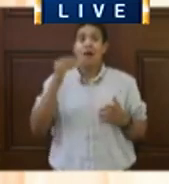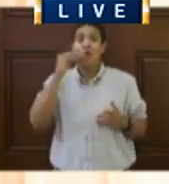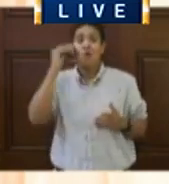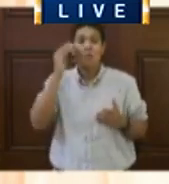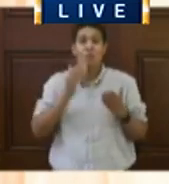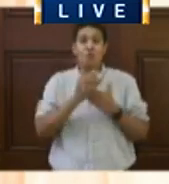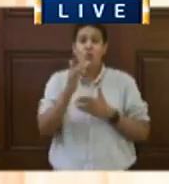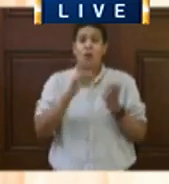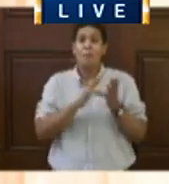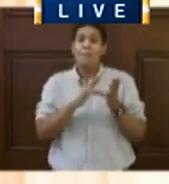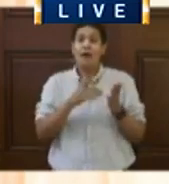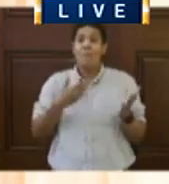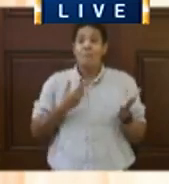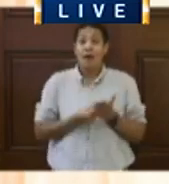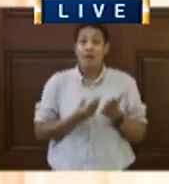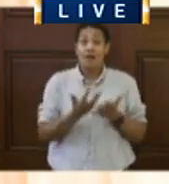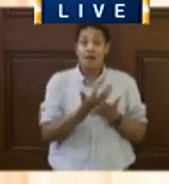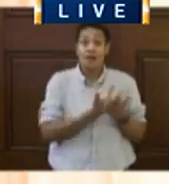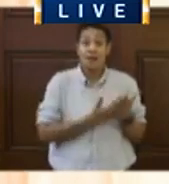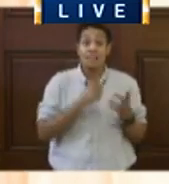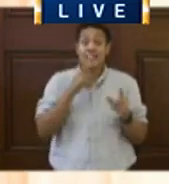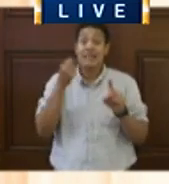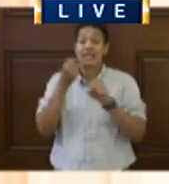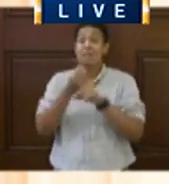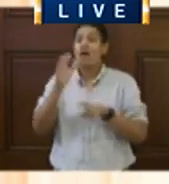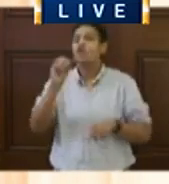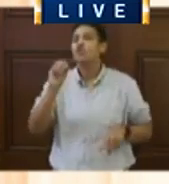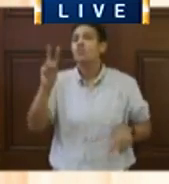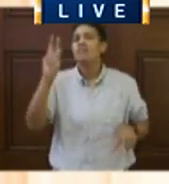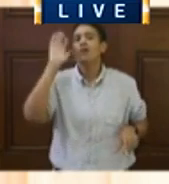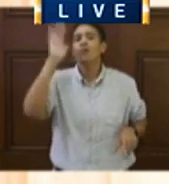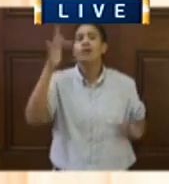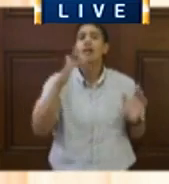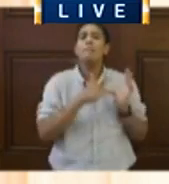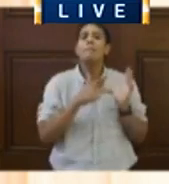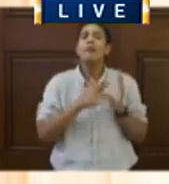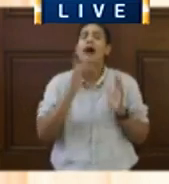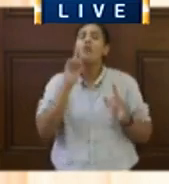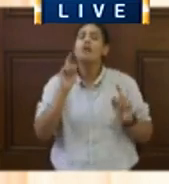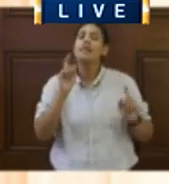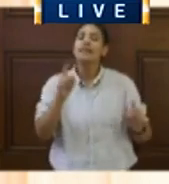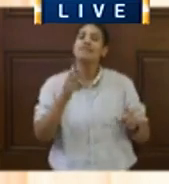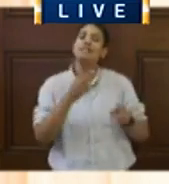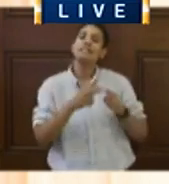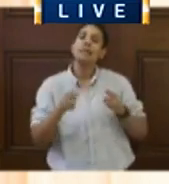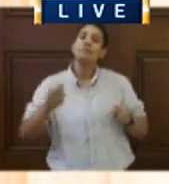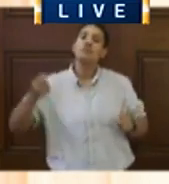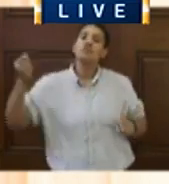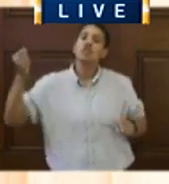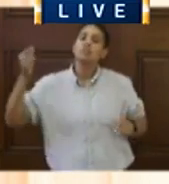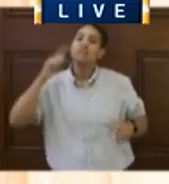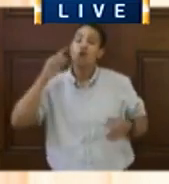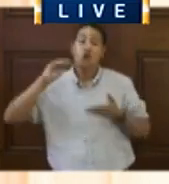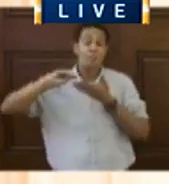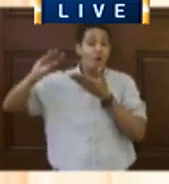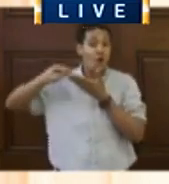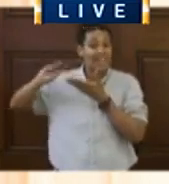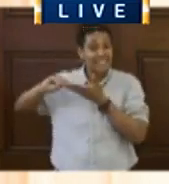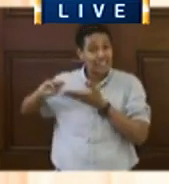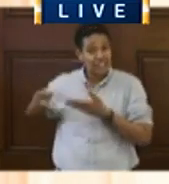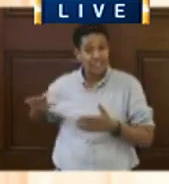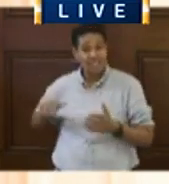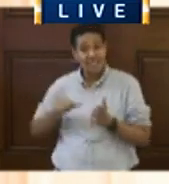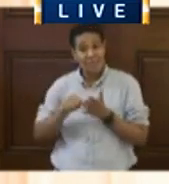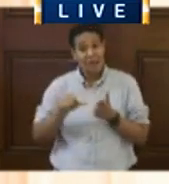income is being affected by the coronavirus, will the bank be giving temporary suspension on mortgage payments with